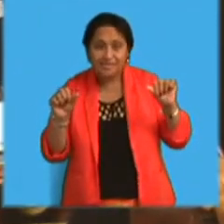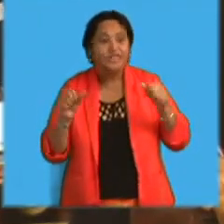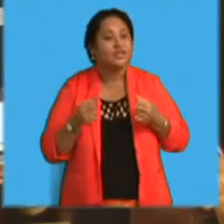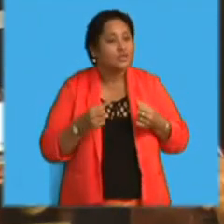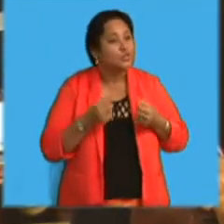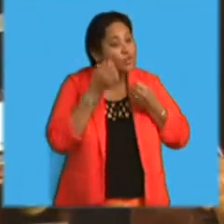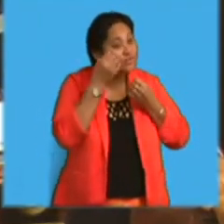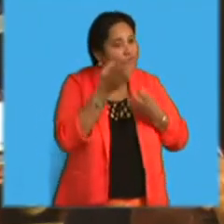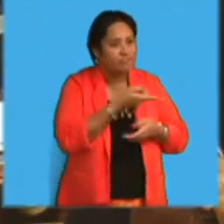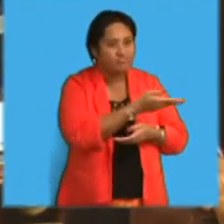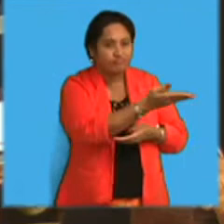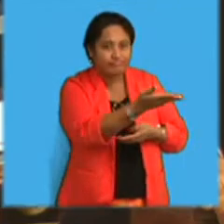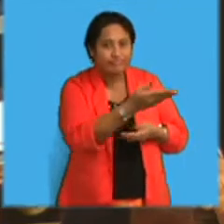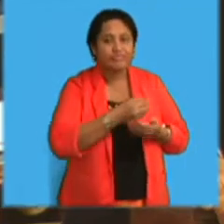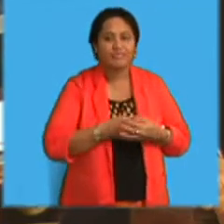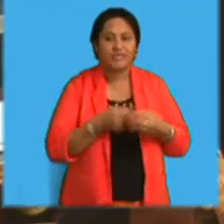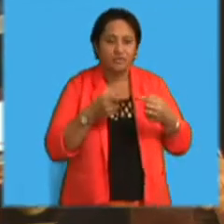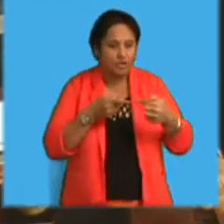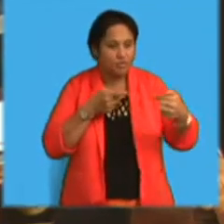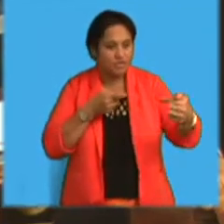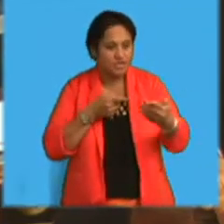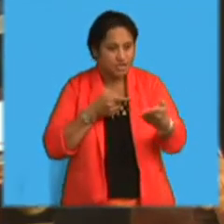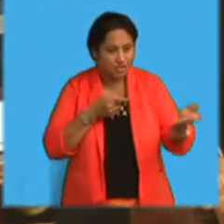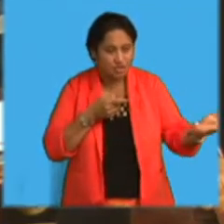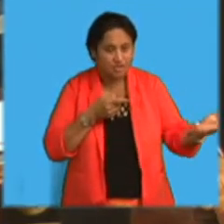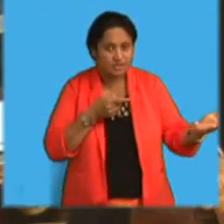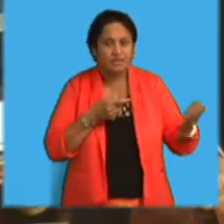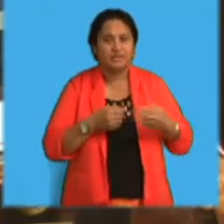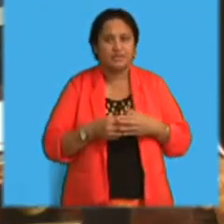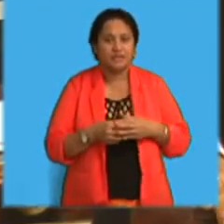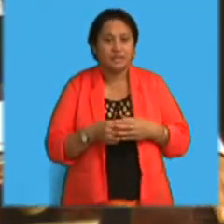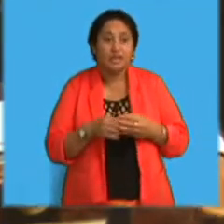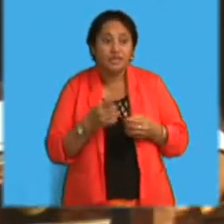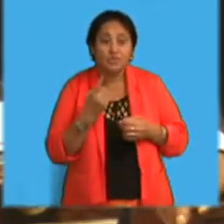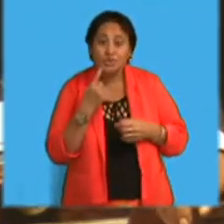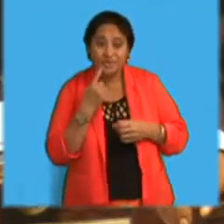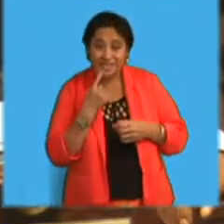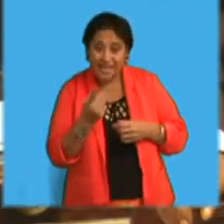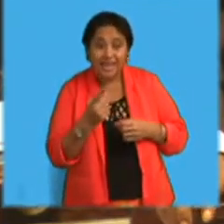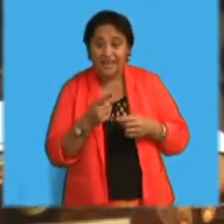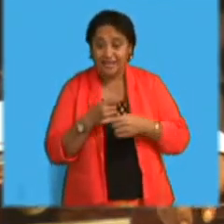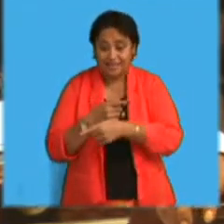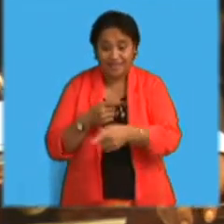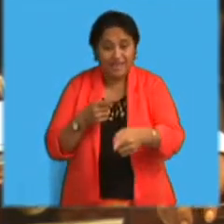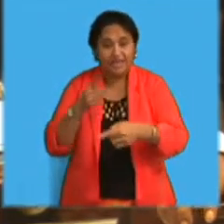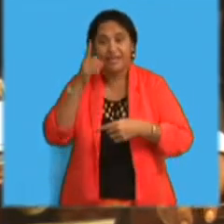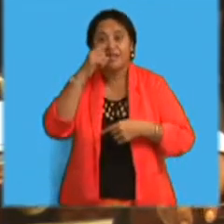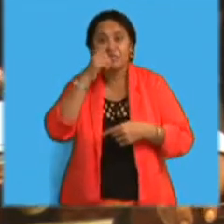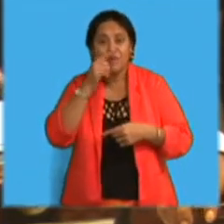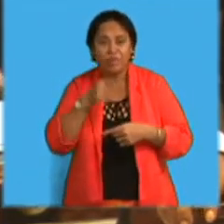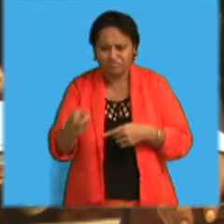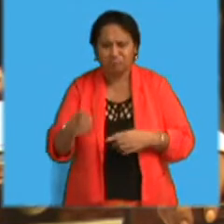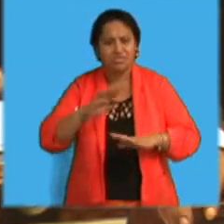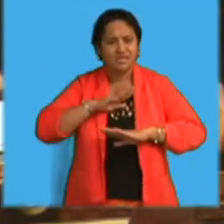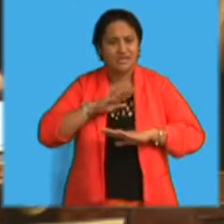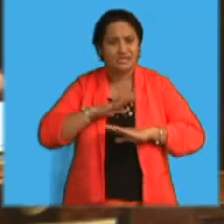and hope this will help them with a better understanding that recipients are wholeheartedly satisfied with the support that has been